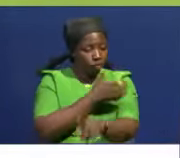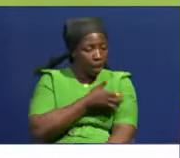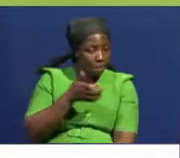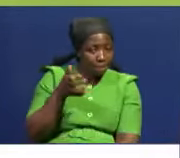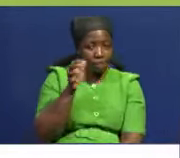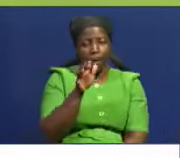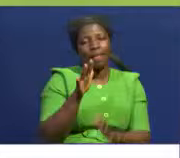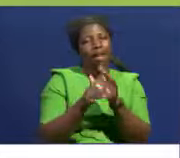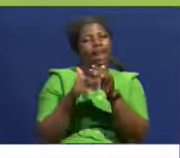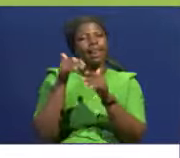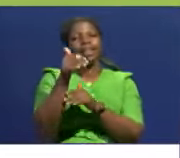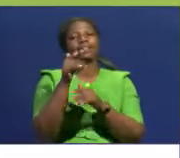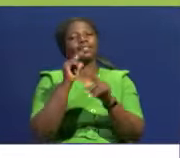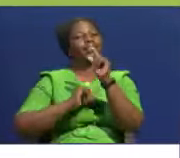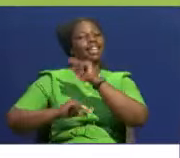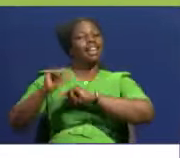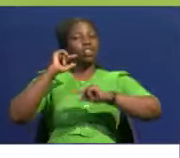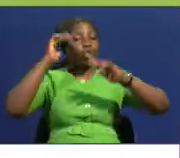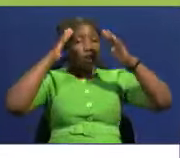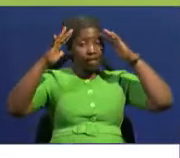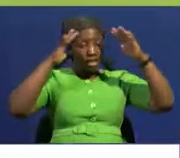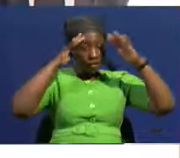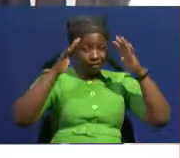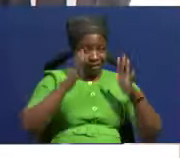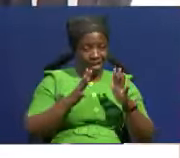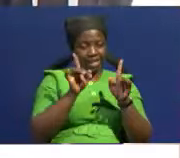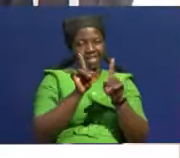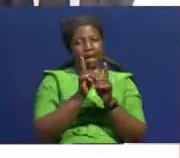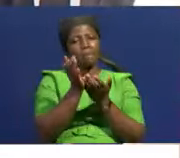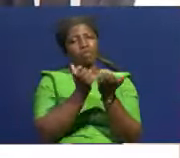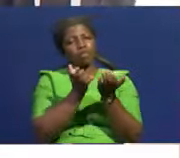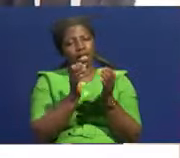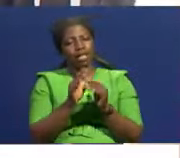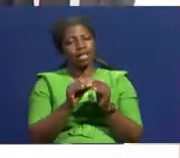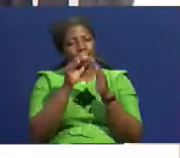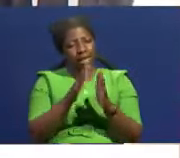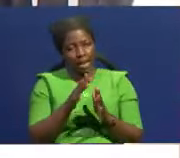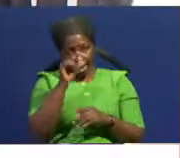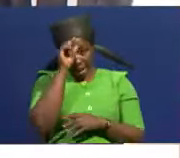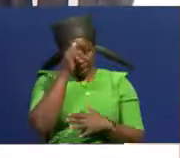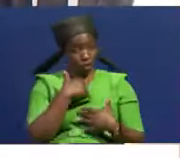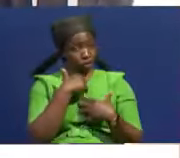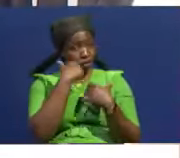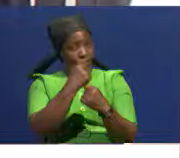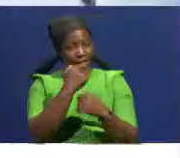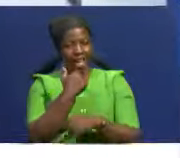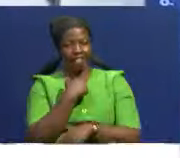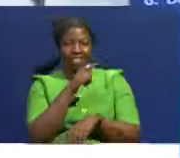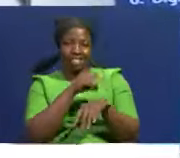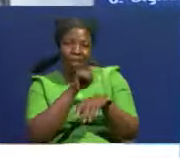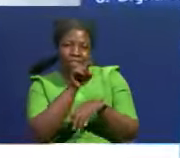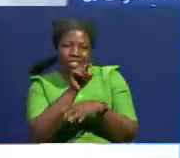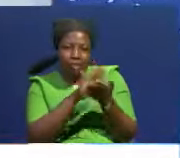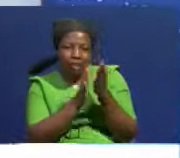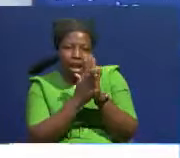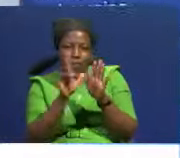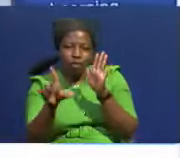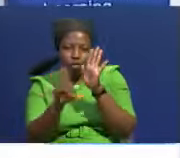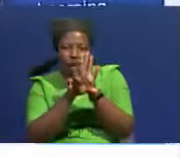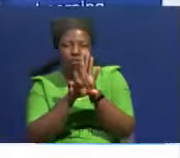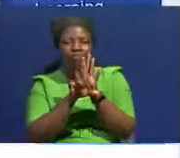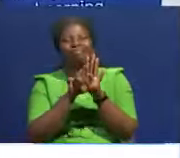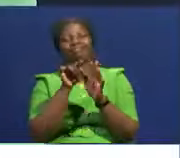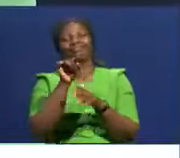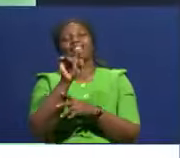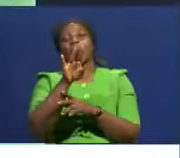of innovators and business leaders. The government is confident that once passed into law, the startup bill